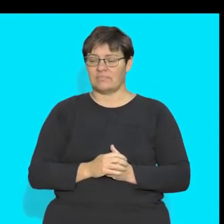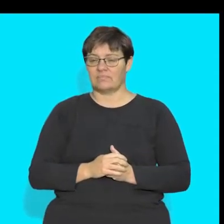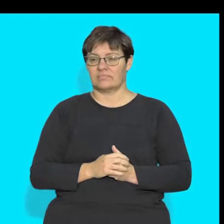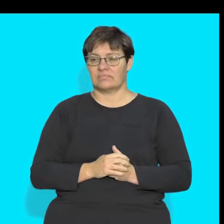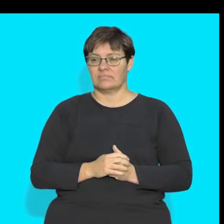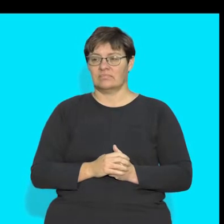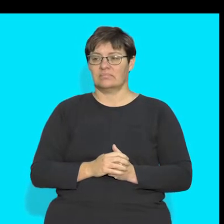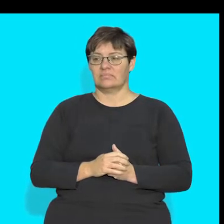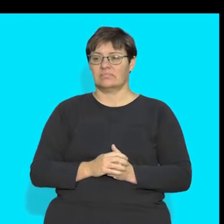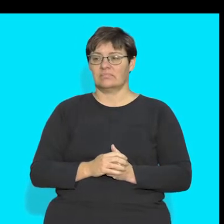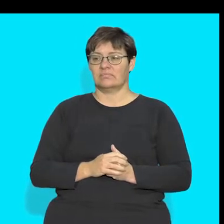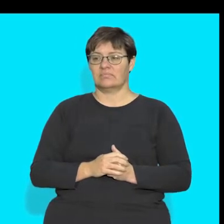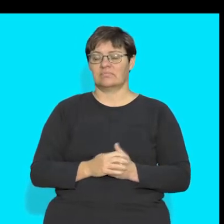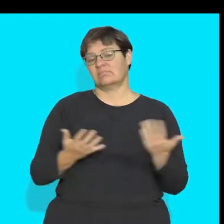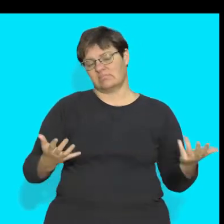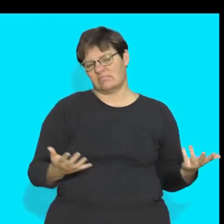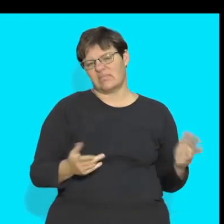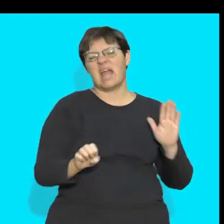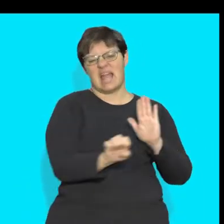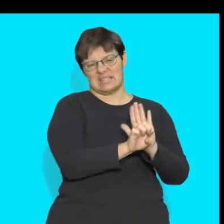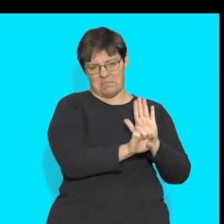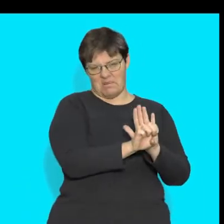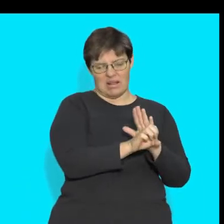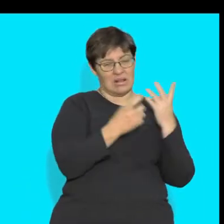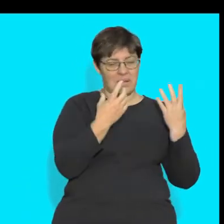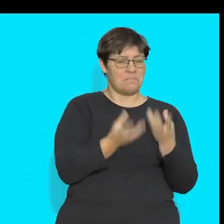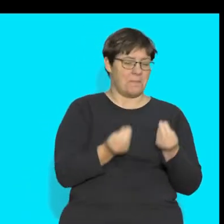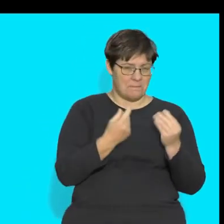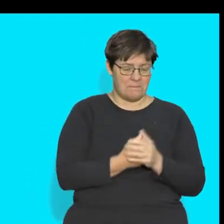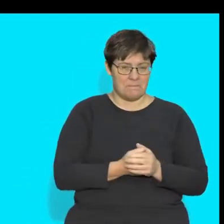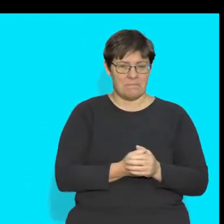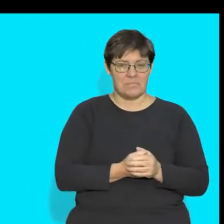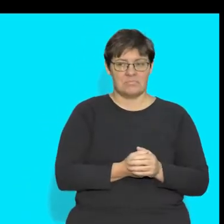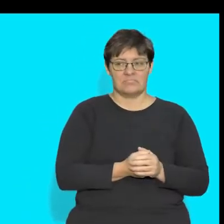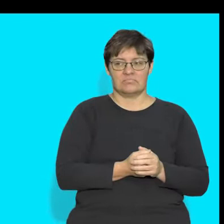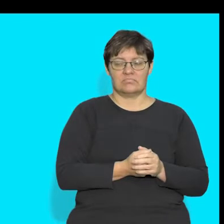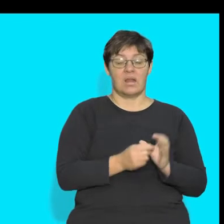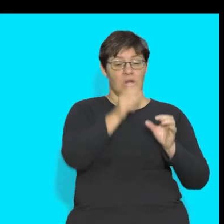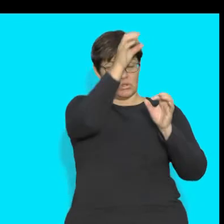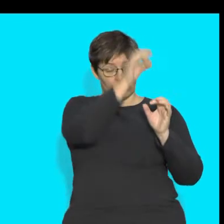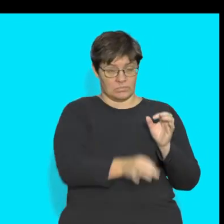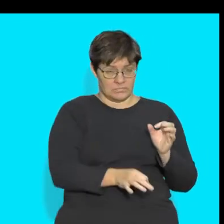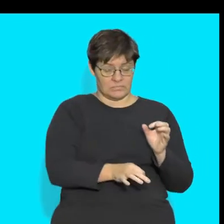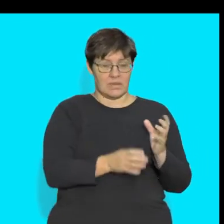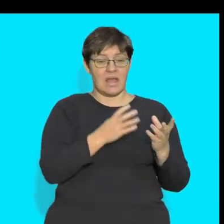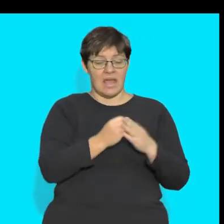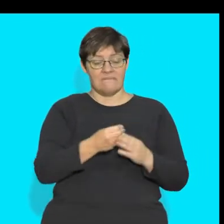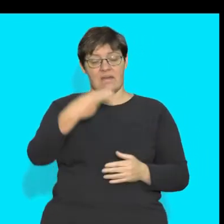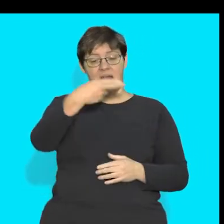Now, if we take this, so here's just an example of how we get it. This is the discharge tube that has